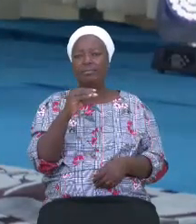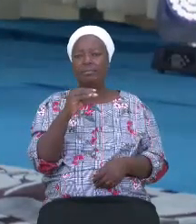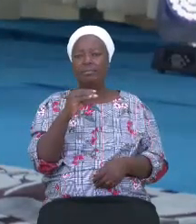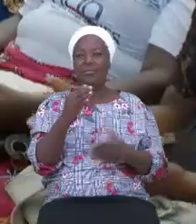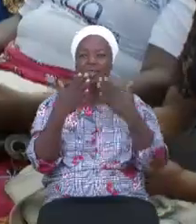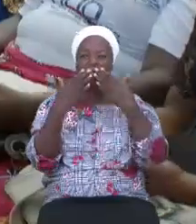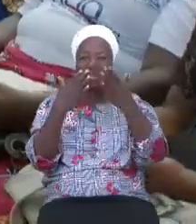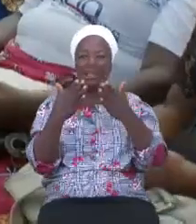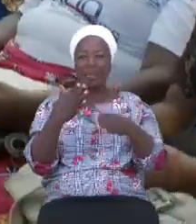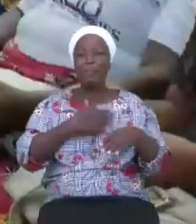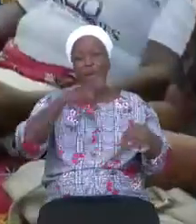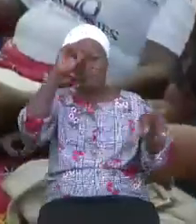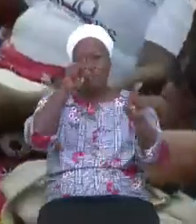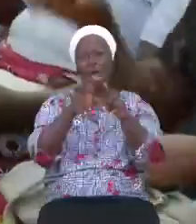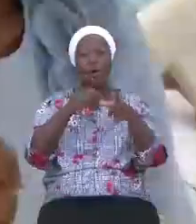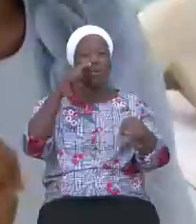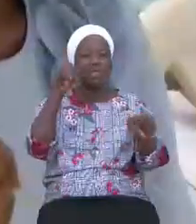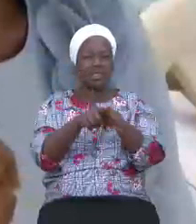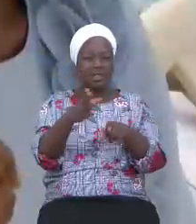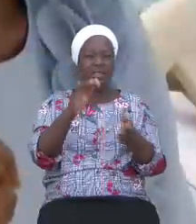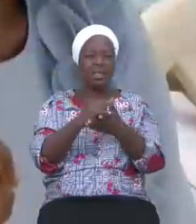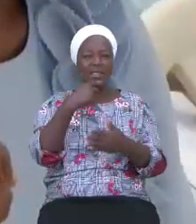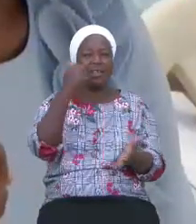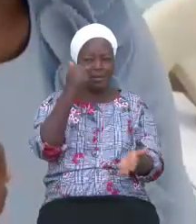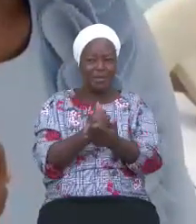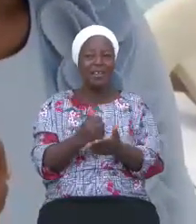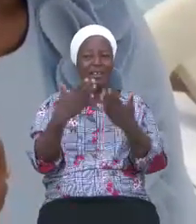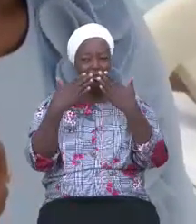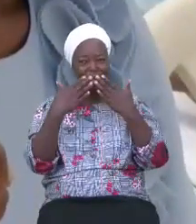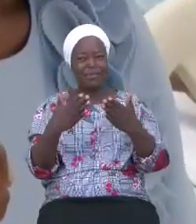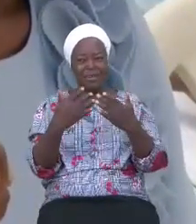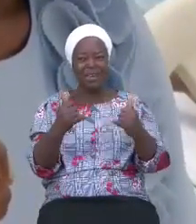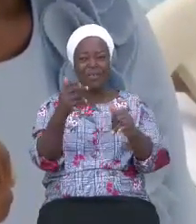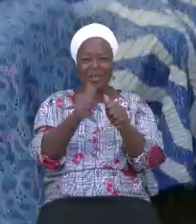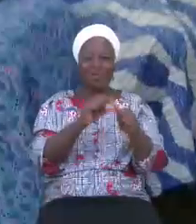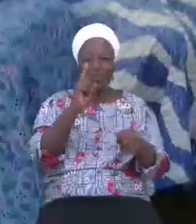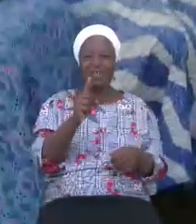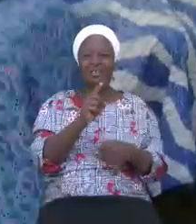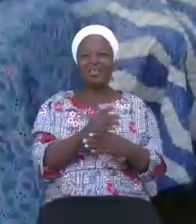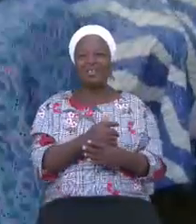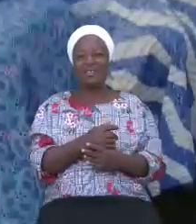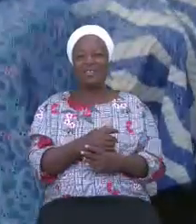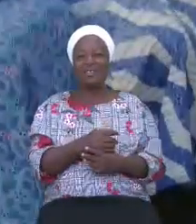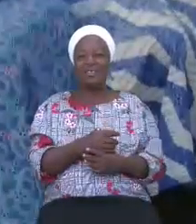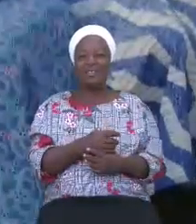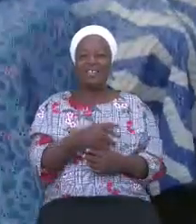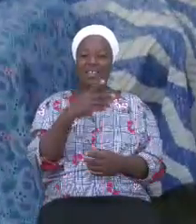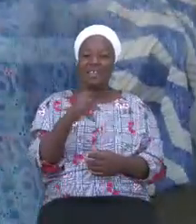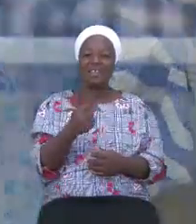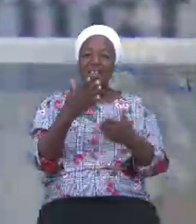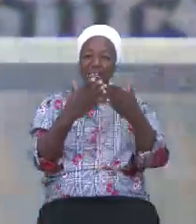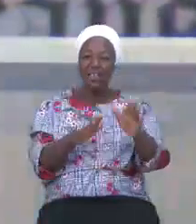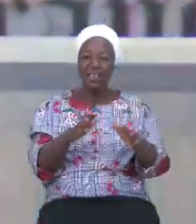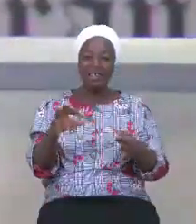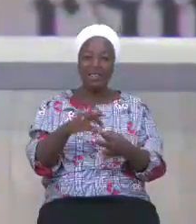Thank you, brother or sister there. Okay, thank you now, everybody. The death,